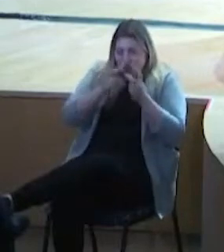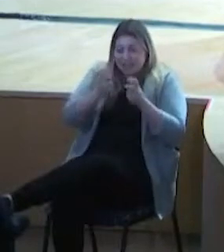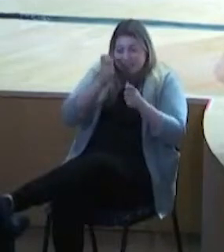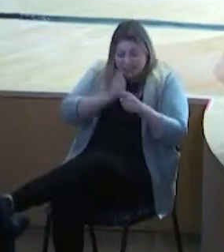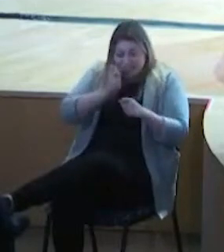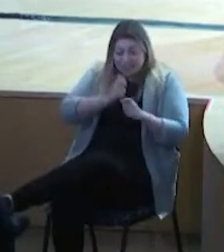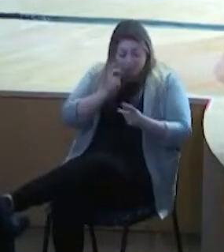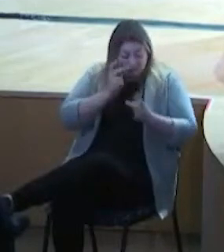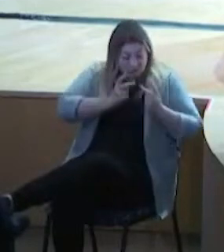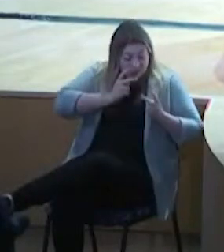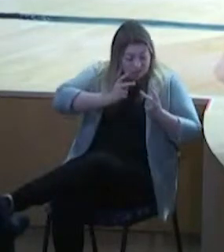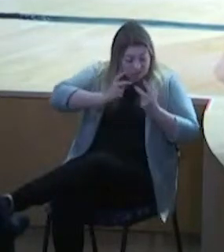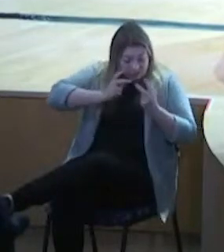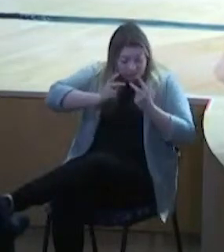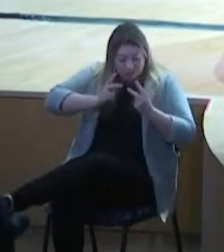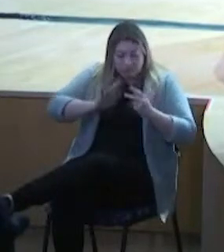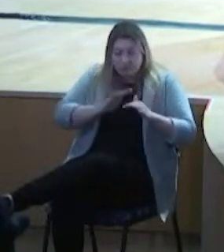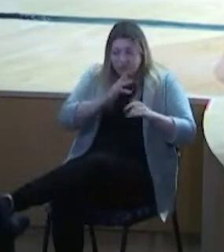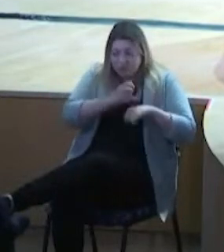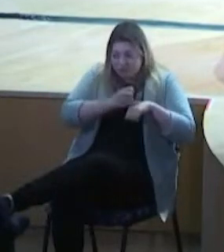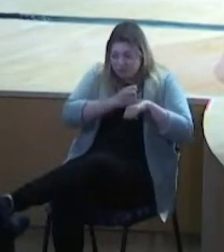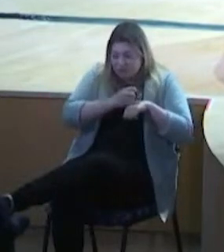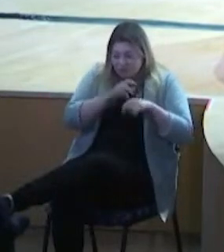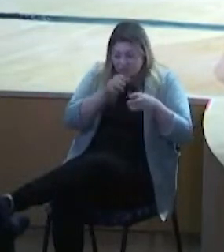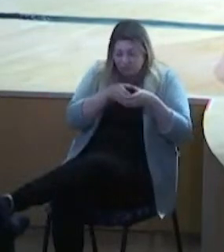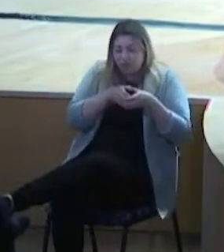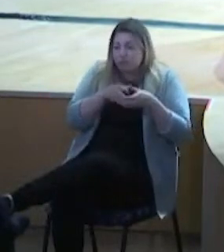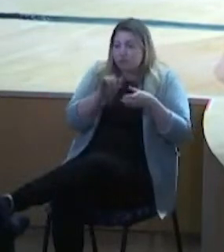place. And that number is increasing.